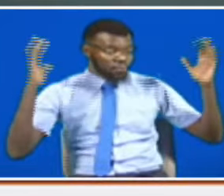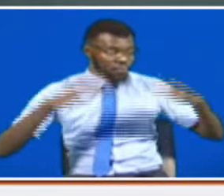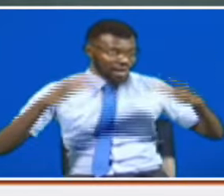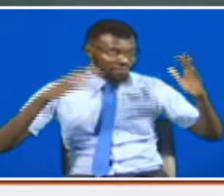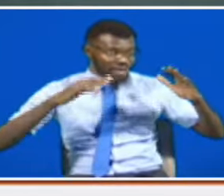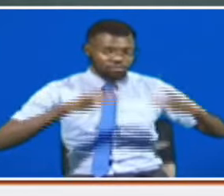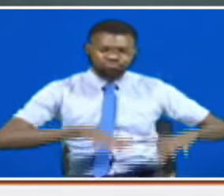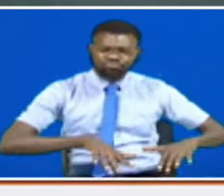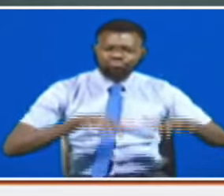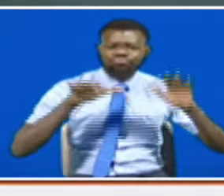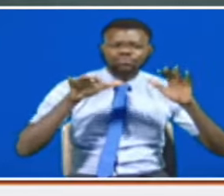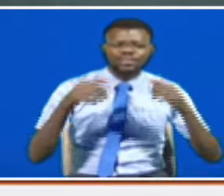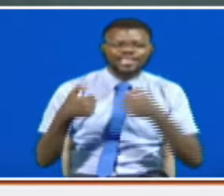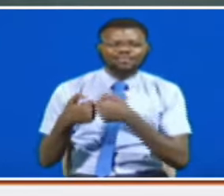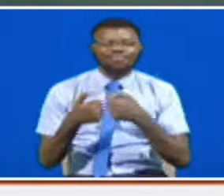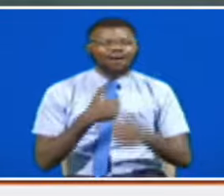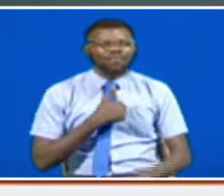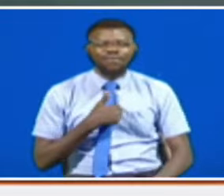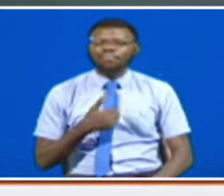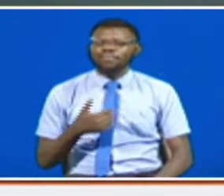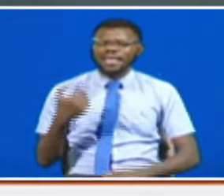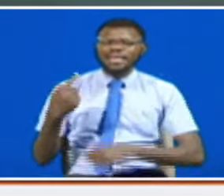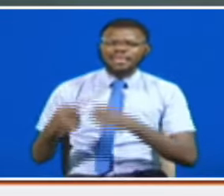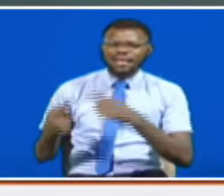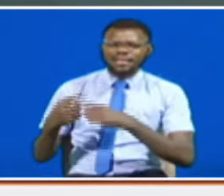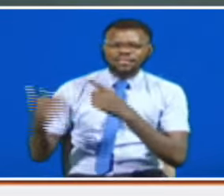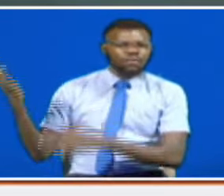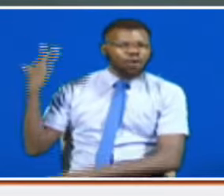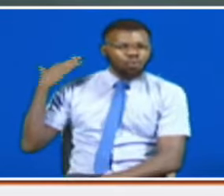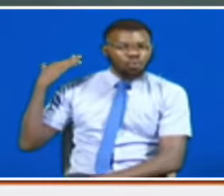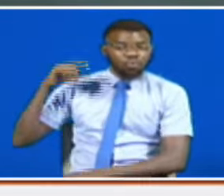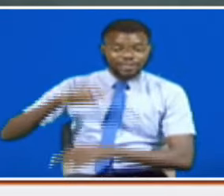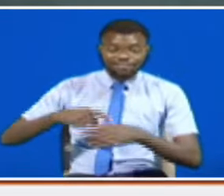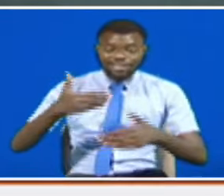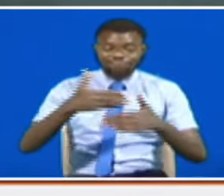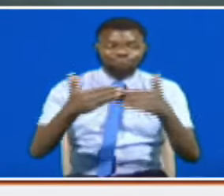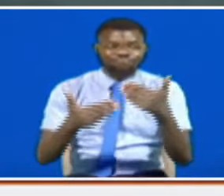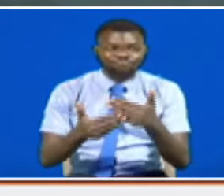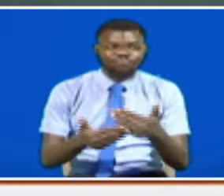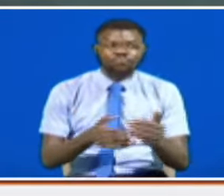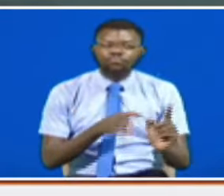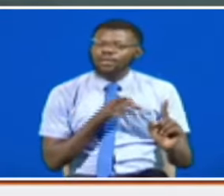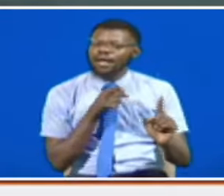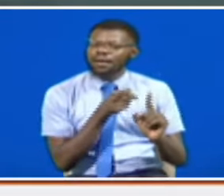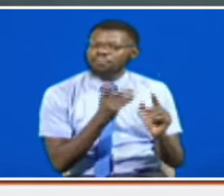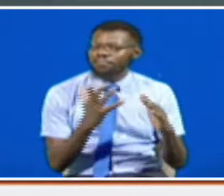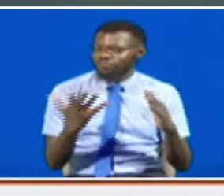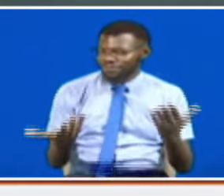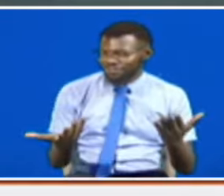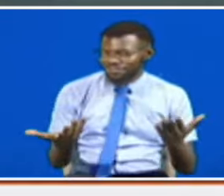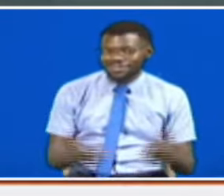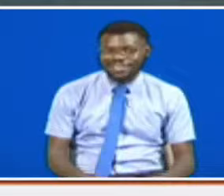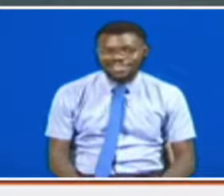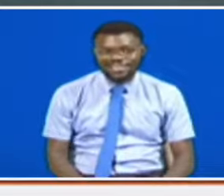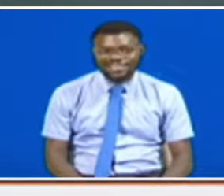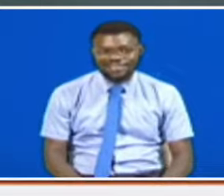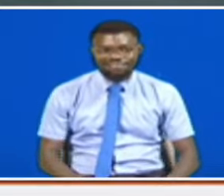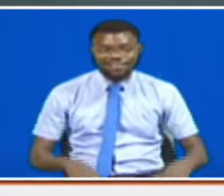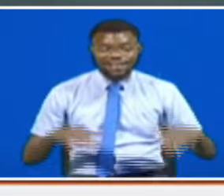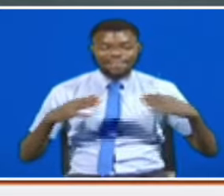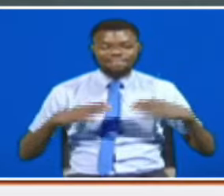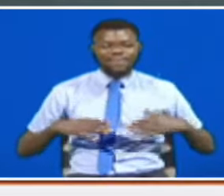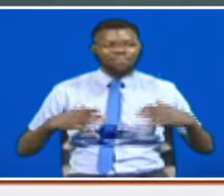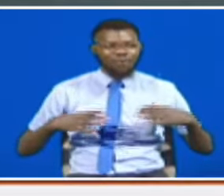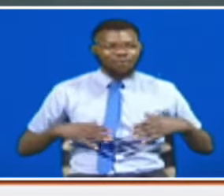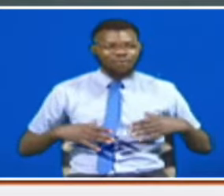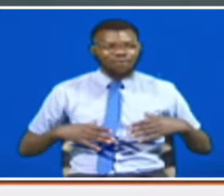this was constructed, you know, many years ago, this was to, you know, cater for population that